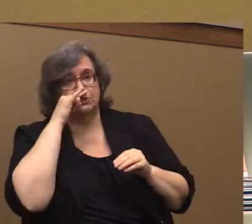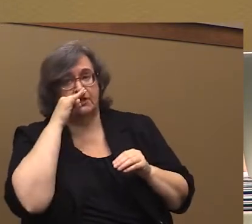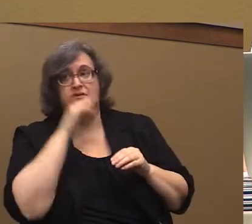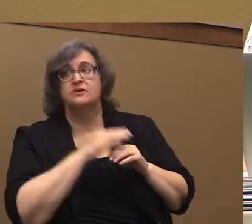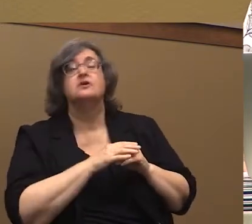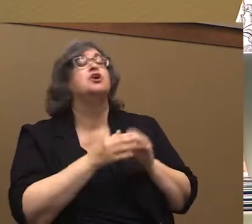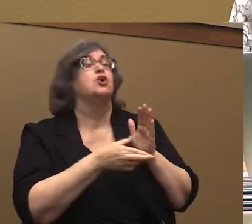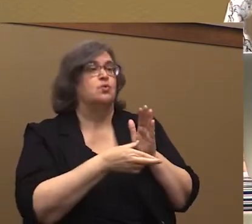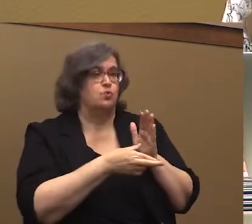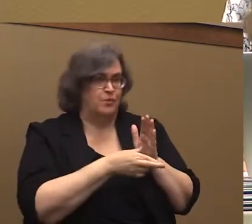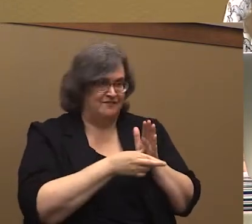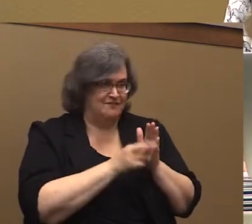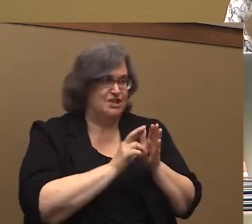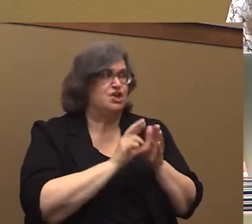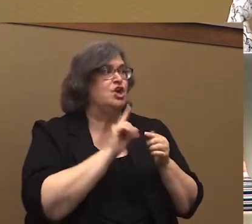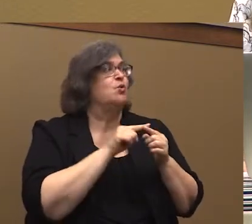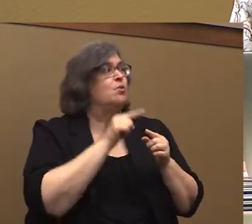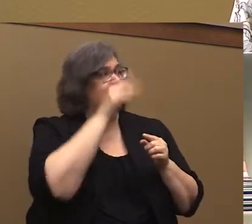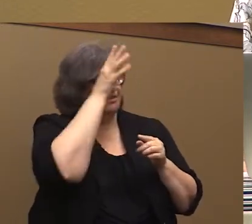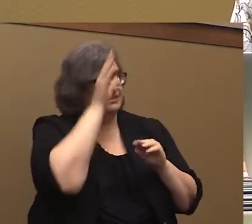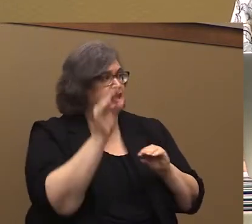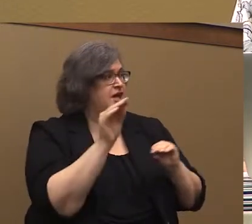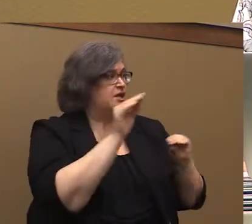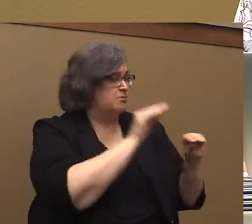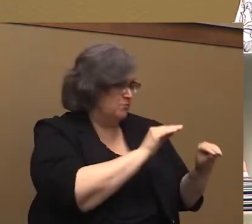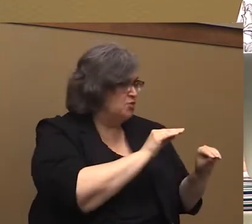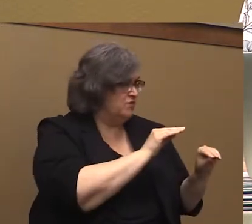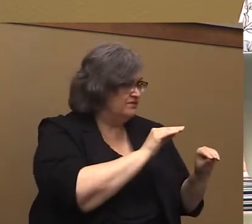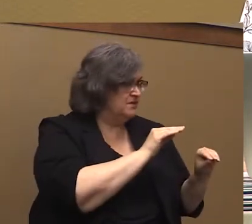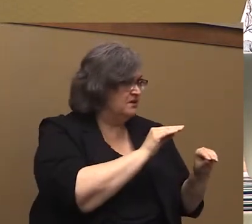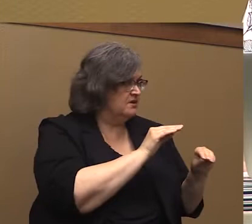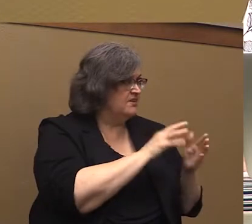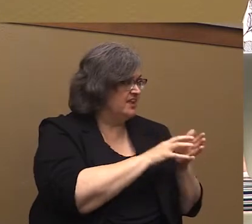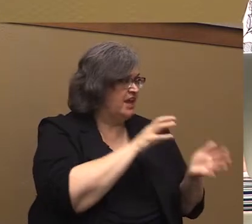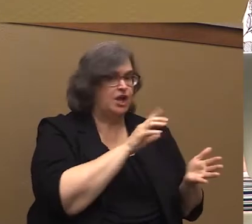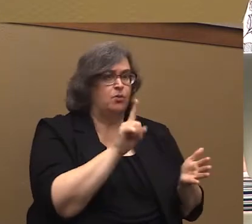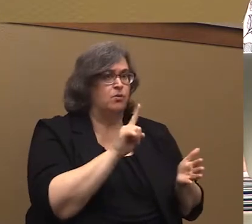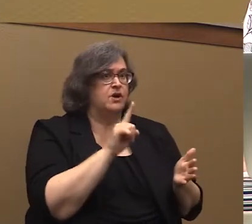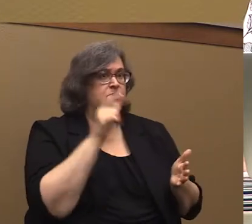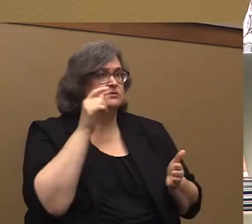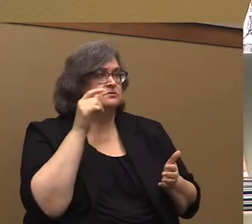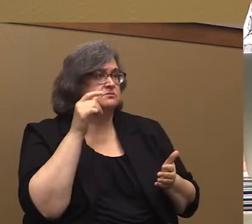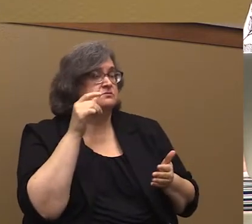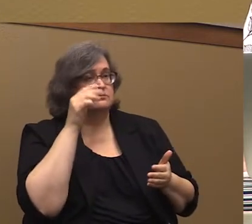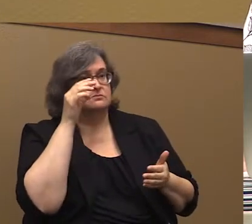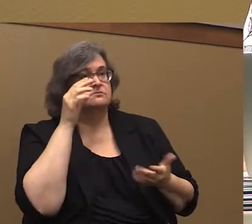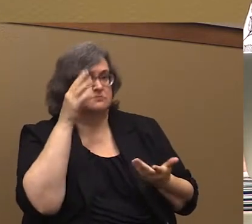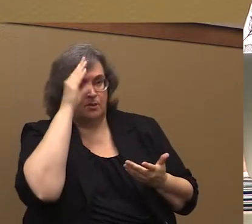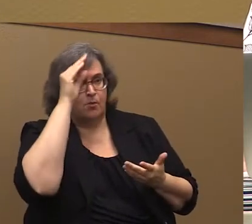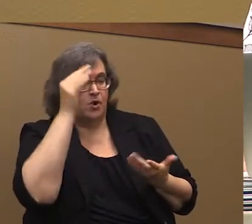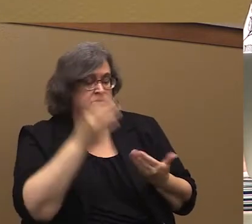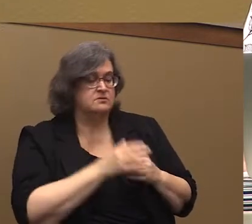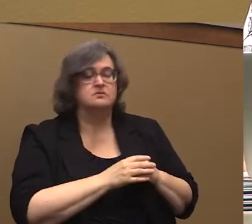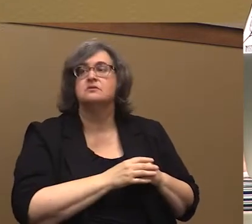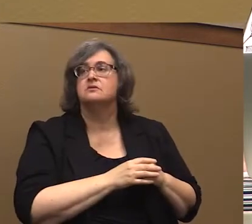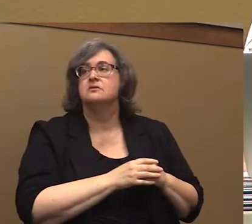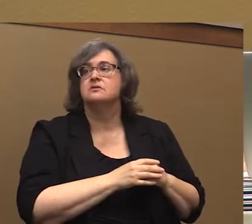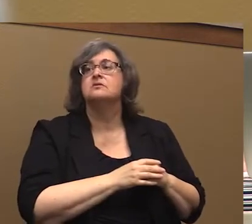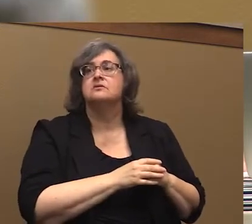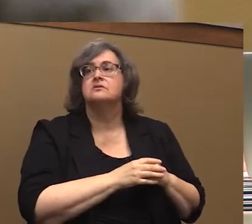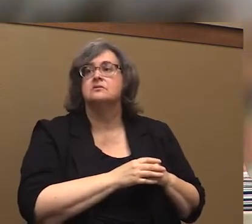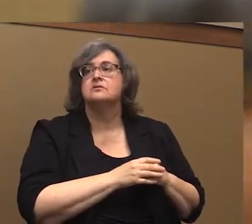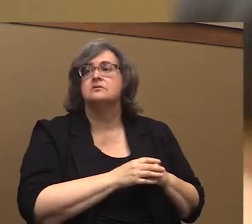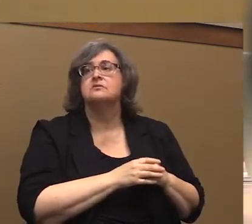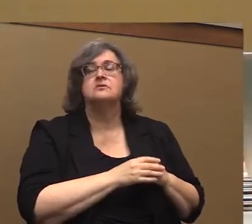then review when the parent moved the cake, where was the child? And I